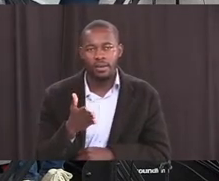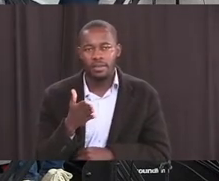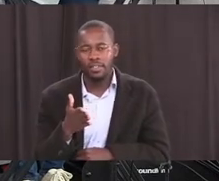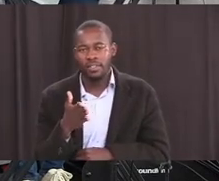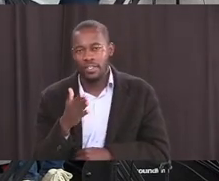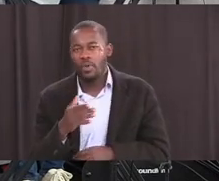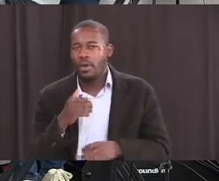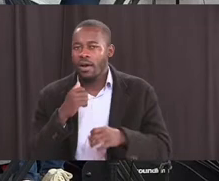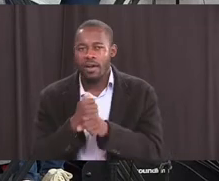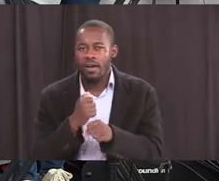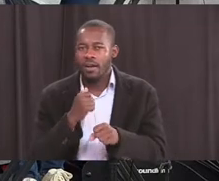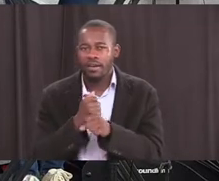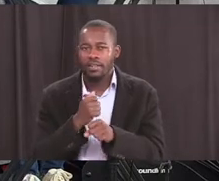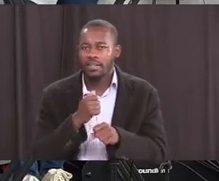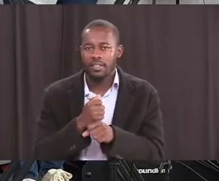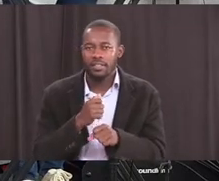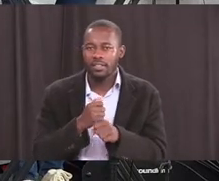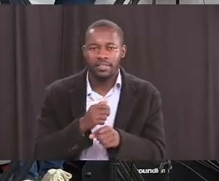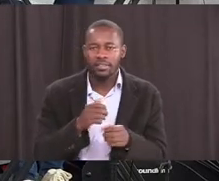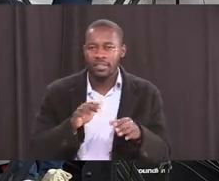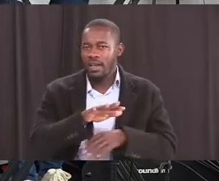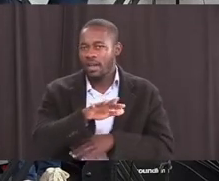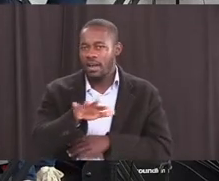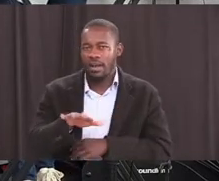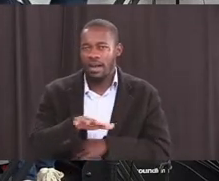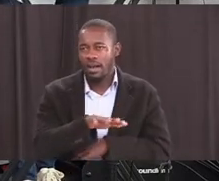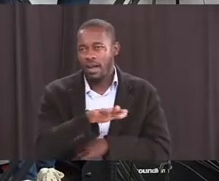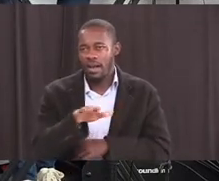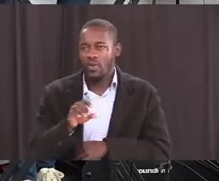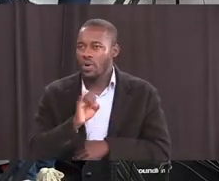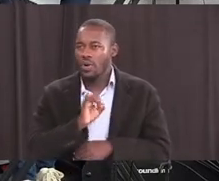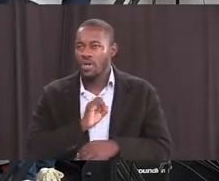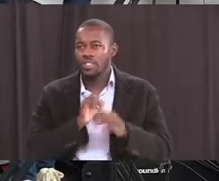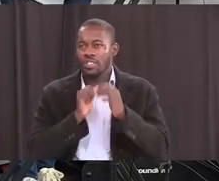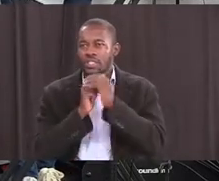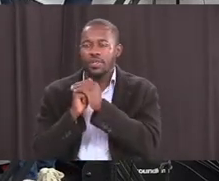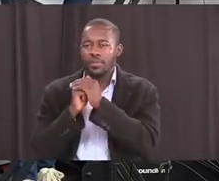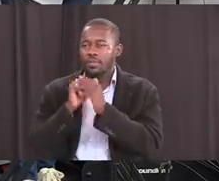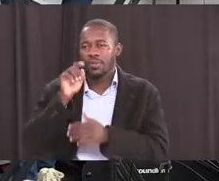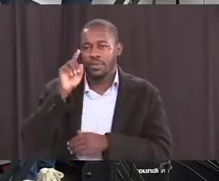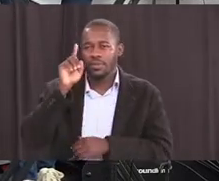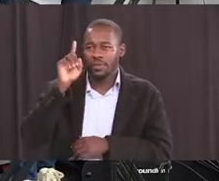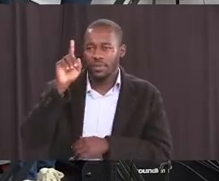here, working in this place. I worship you.